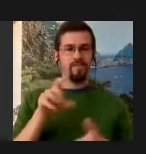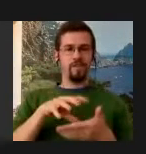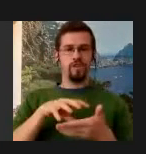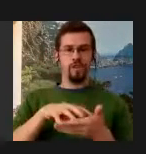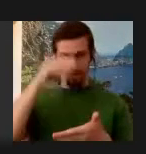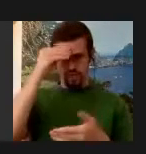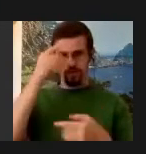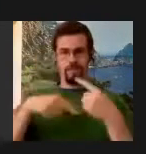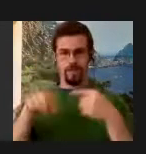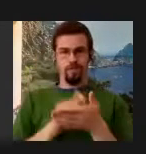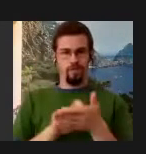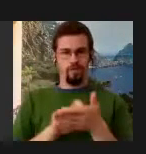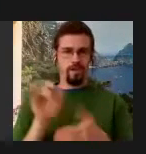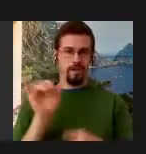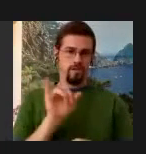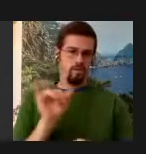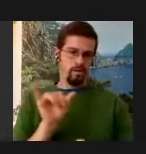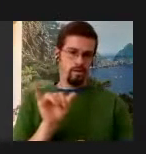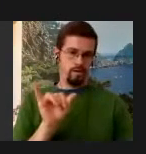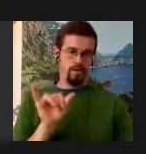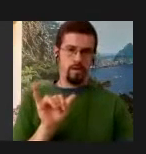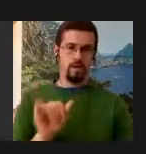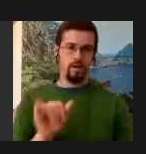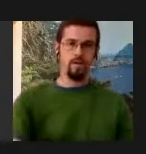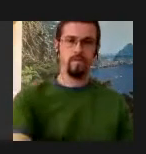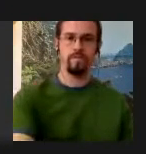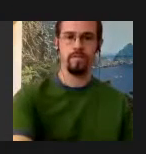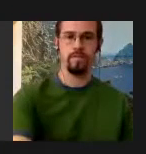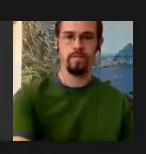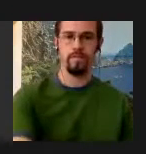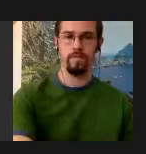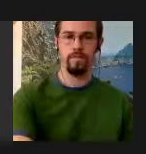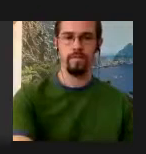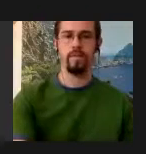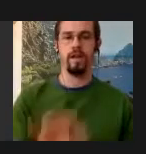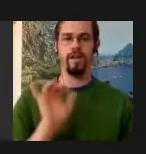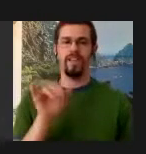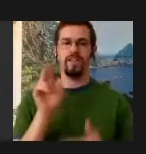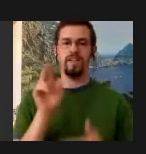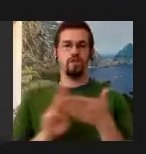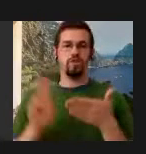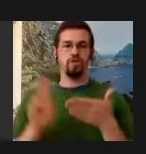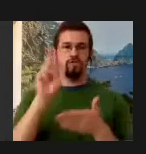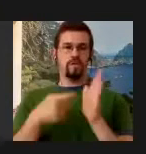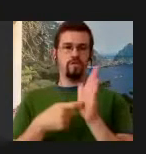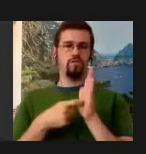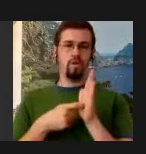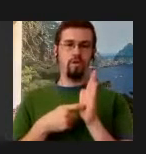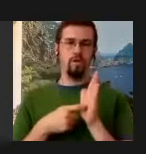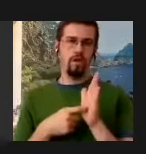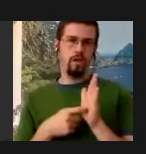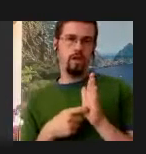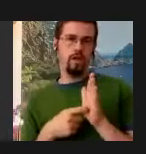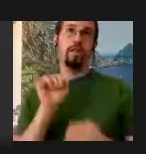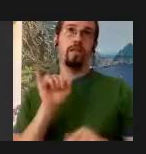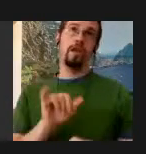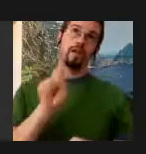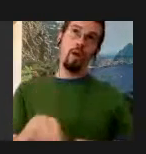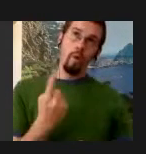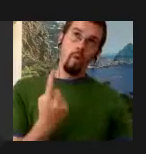too. It's obligatory thing at the university, Ibn Charaf, which is the only